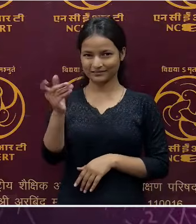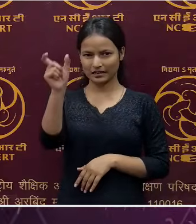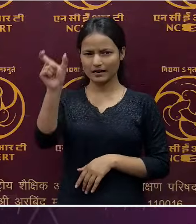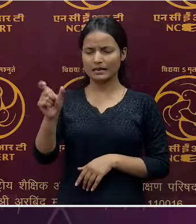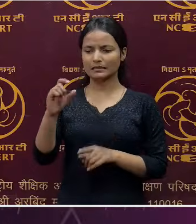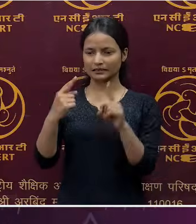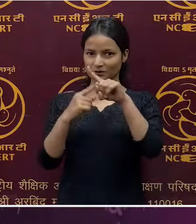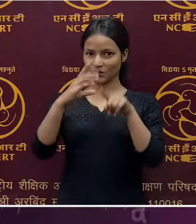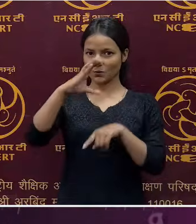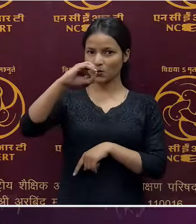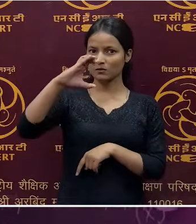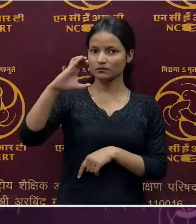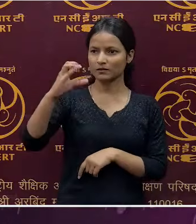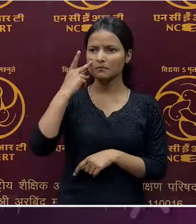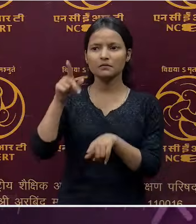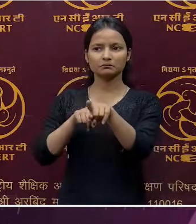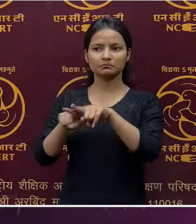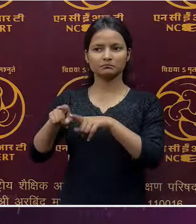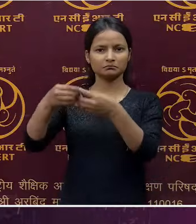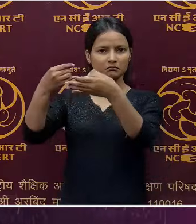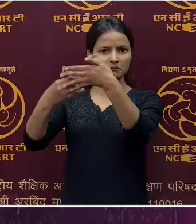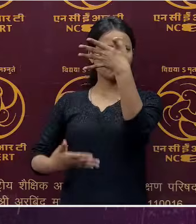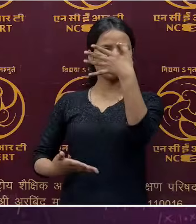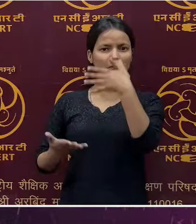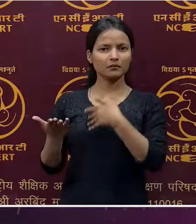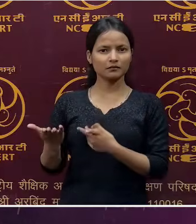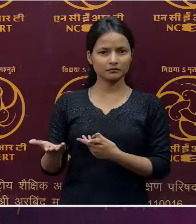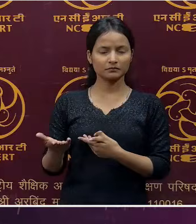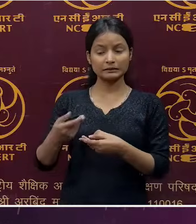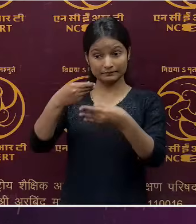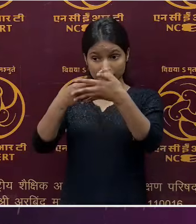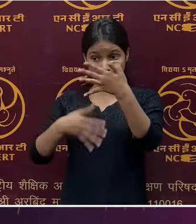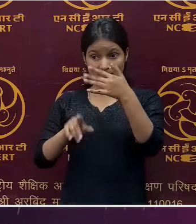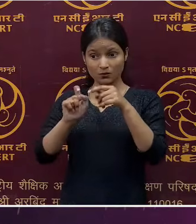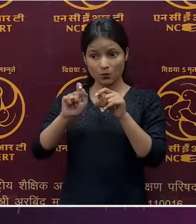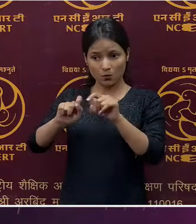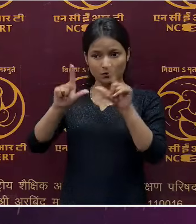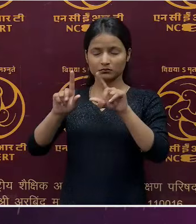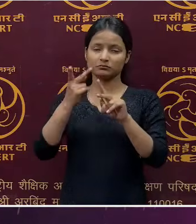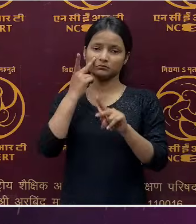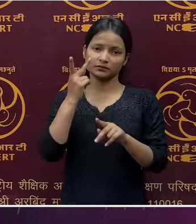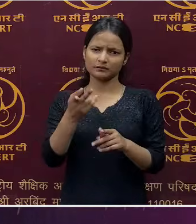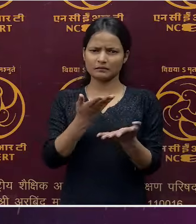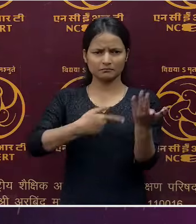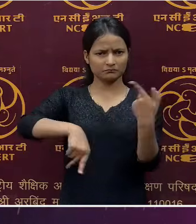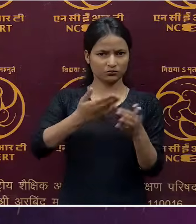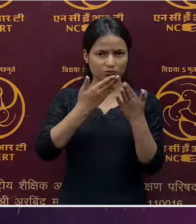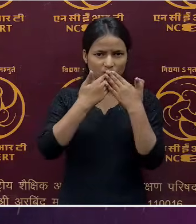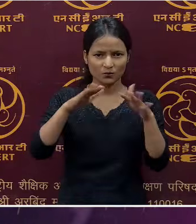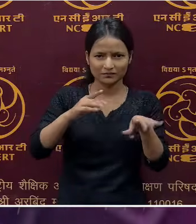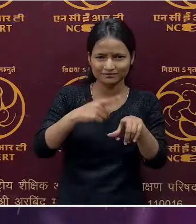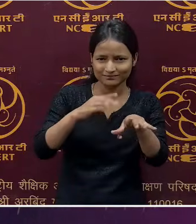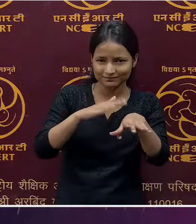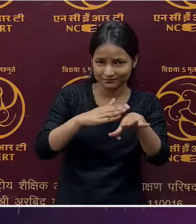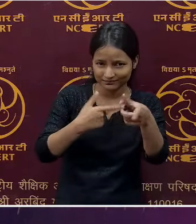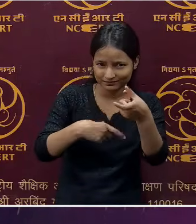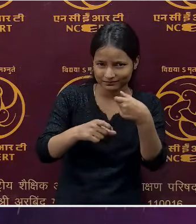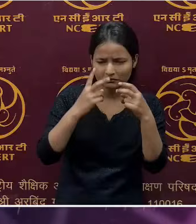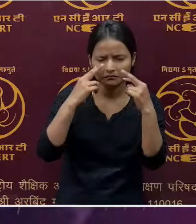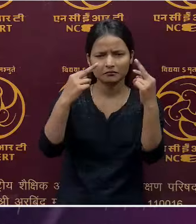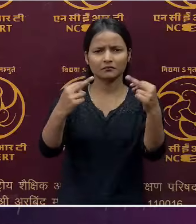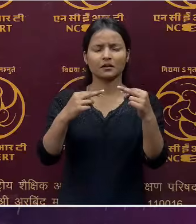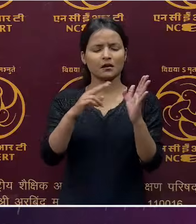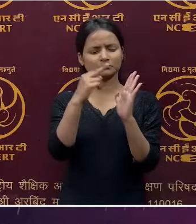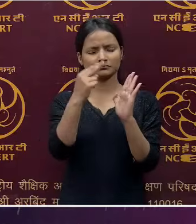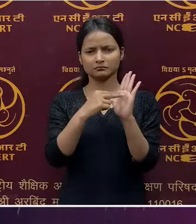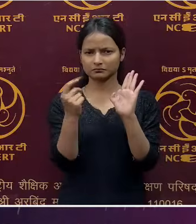You can see there are a lot of examples. Student can do any of the simulation by herself,